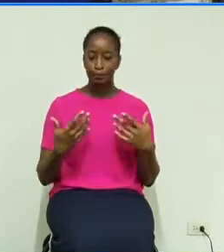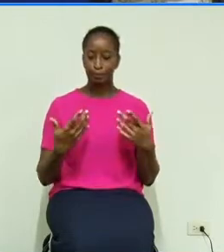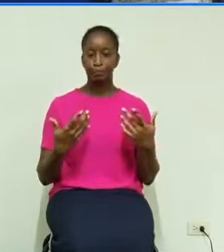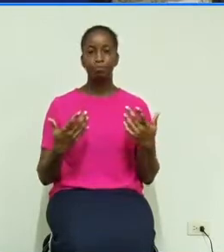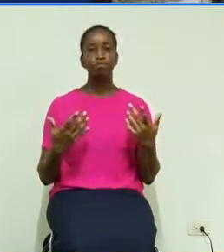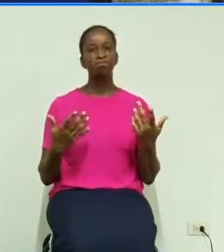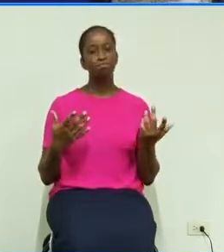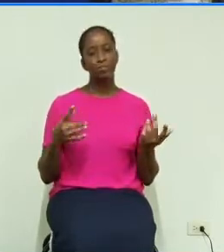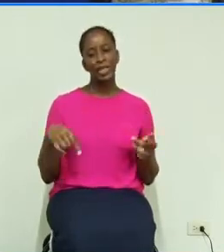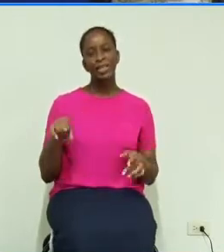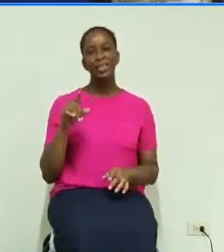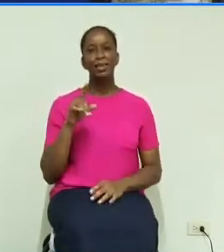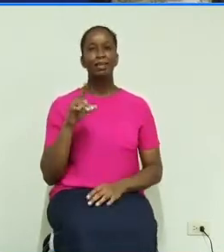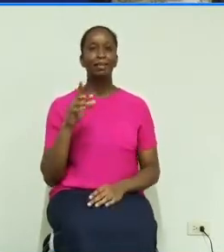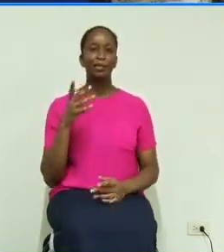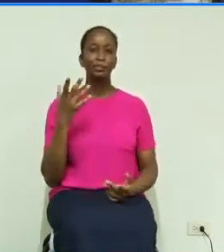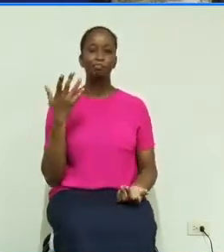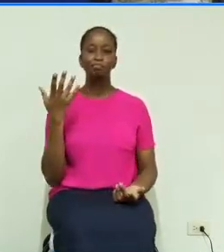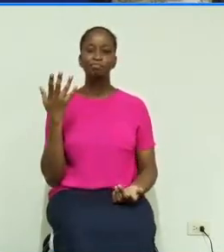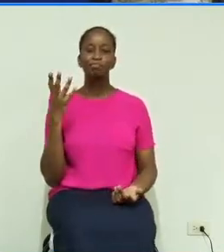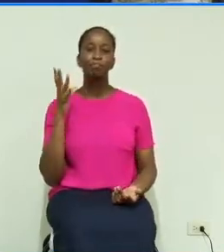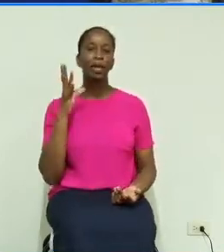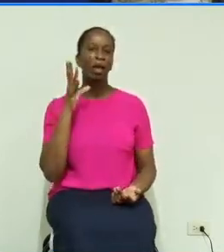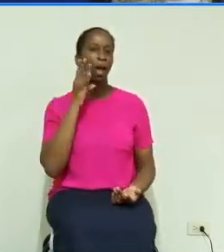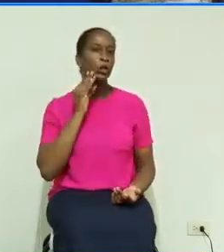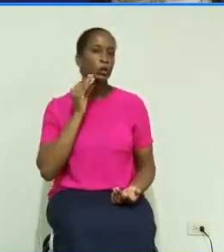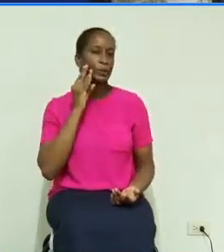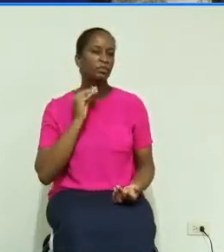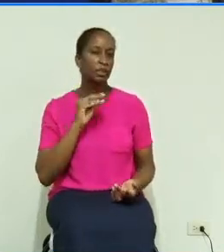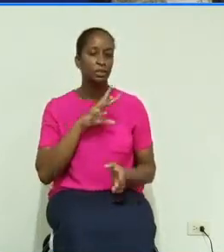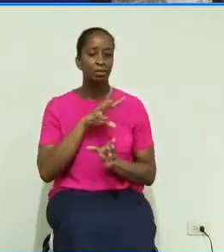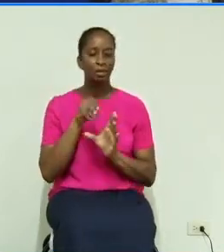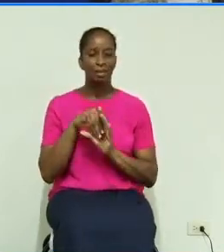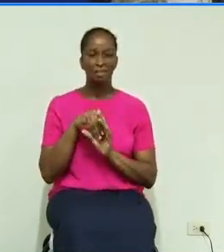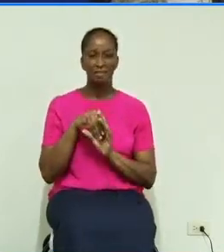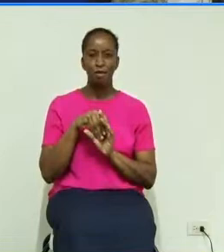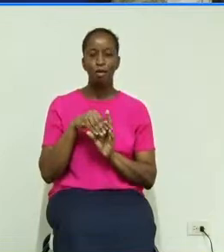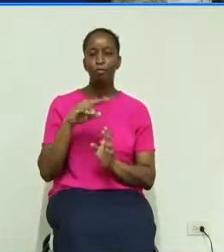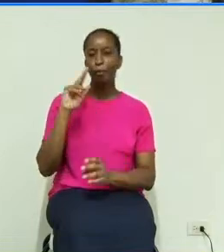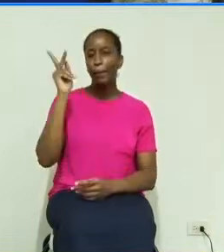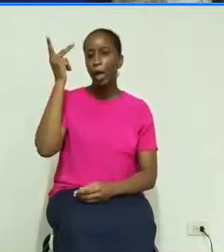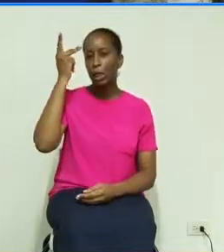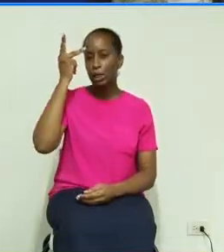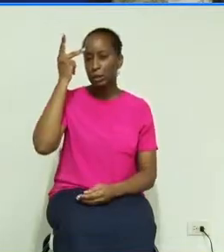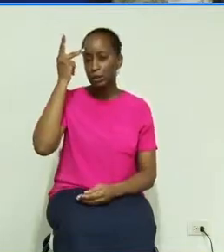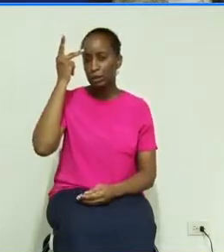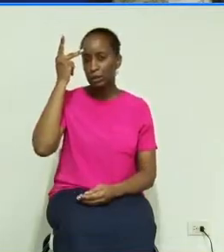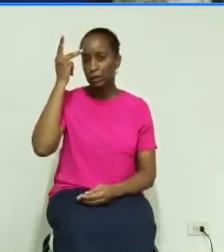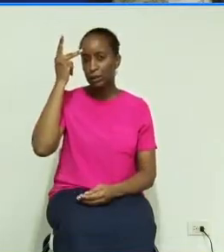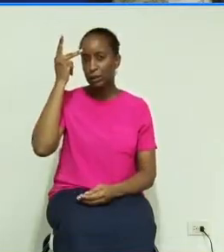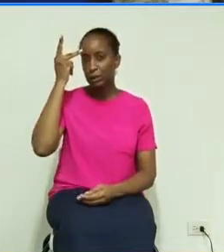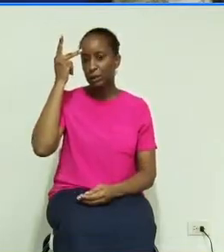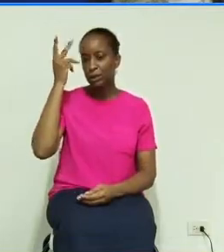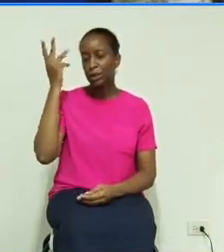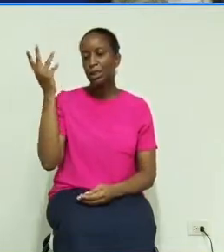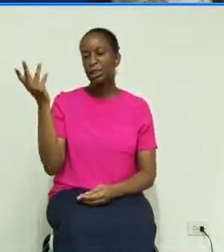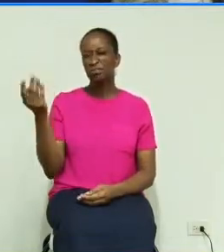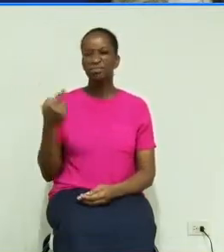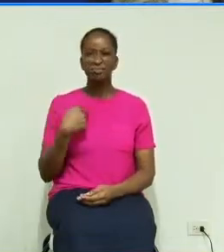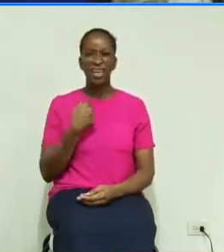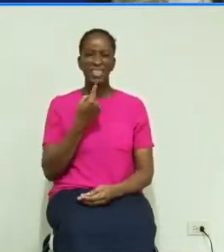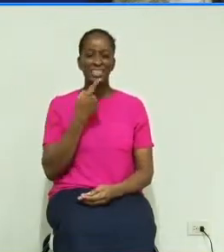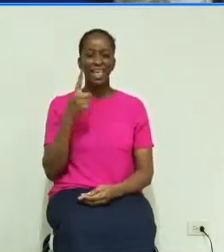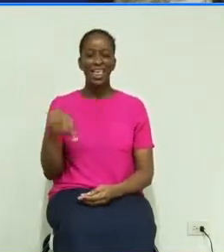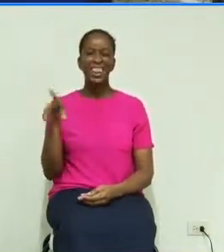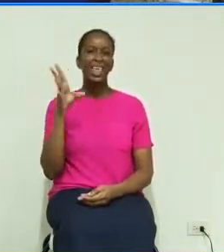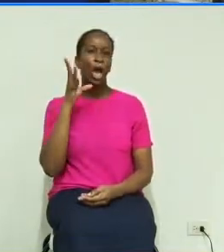Well, let's say, Chair, that I mentioned the word elders because that's usually the word that's bandied about. But you